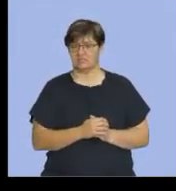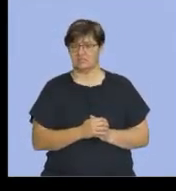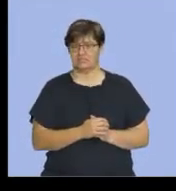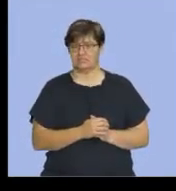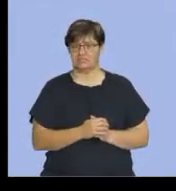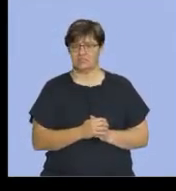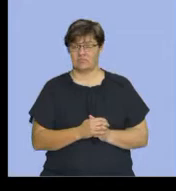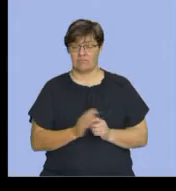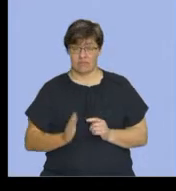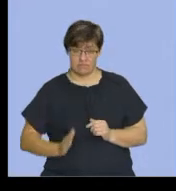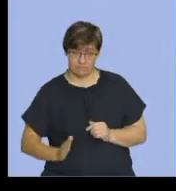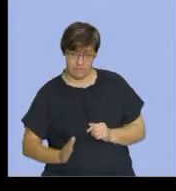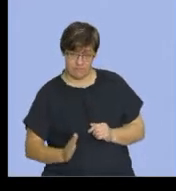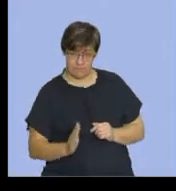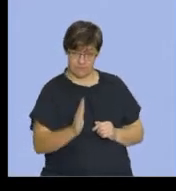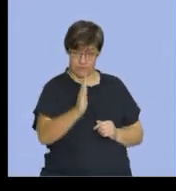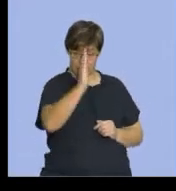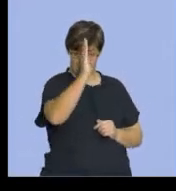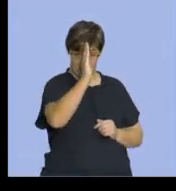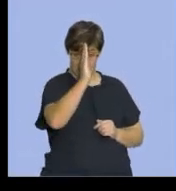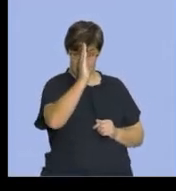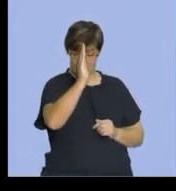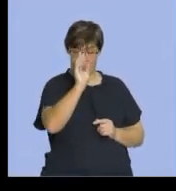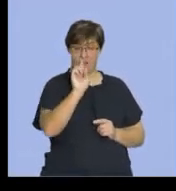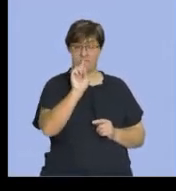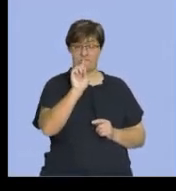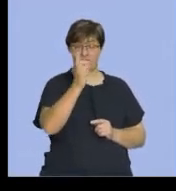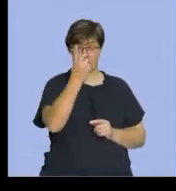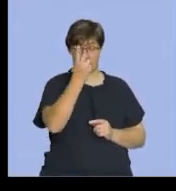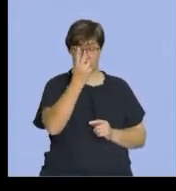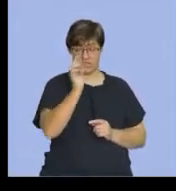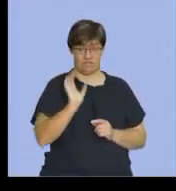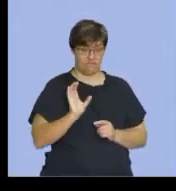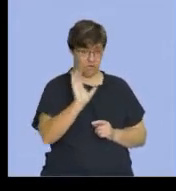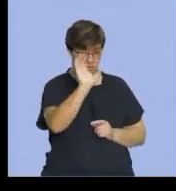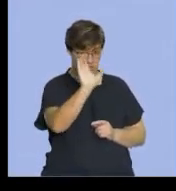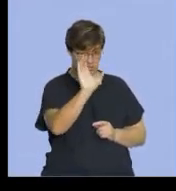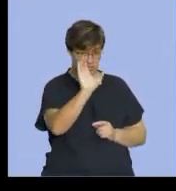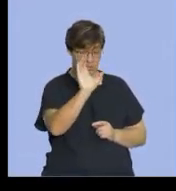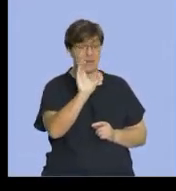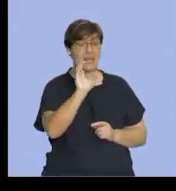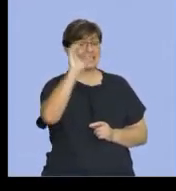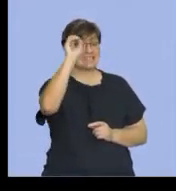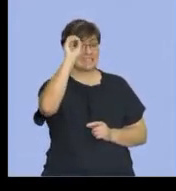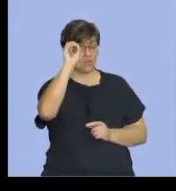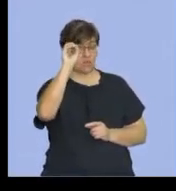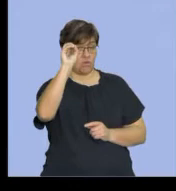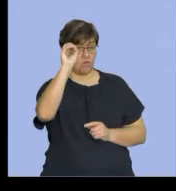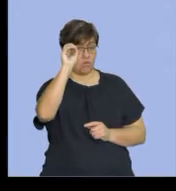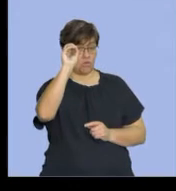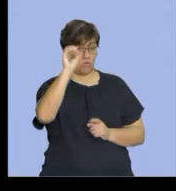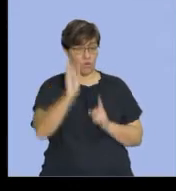a vertical component from the first force that's bearing 0 degrees, going up. We have a